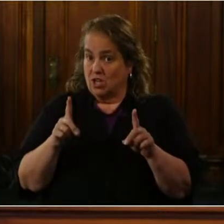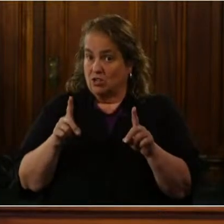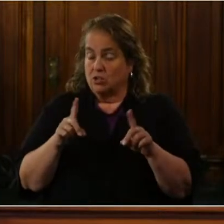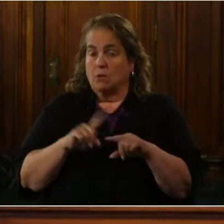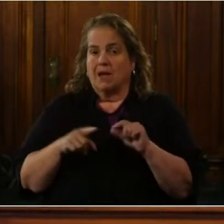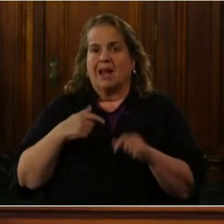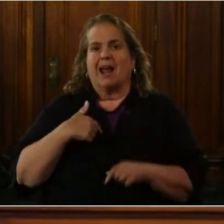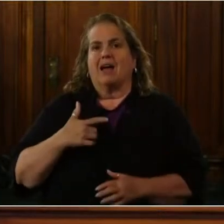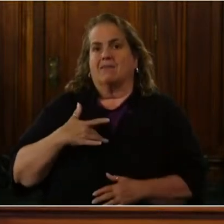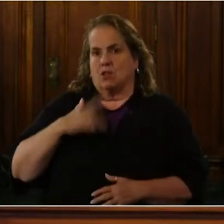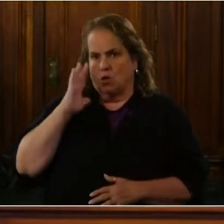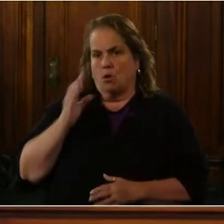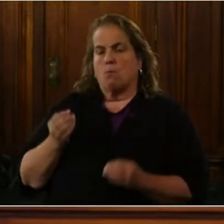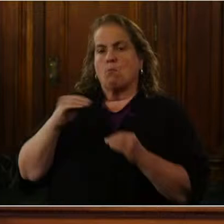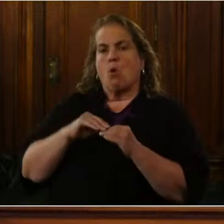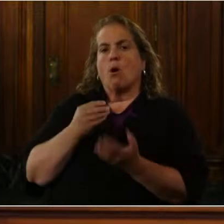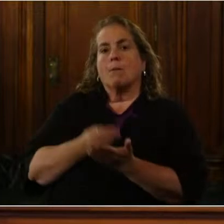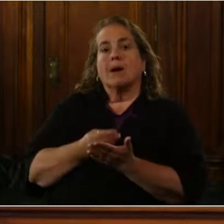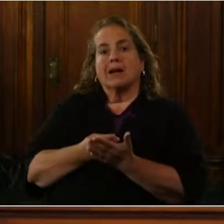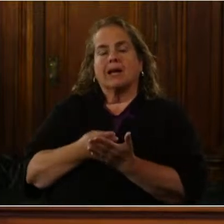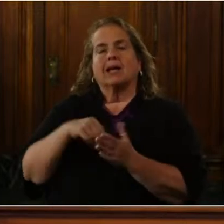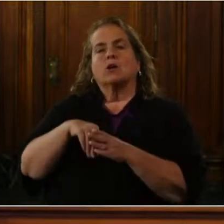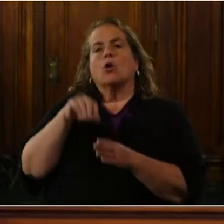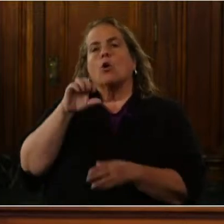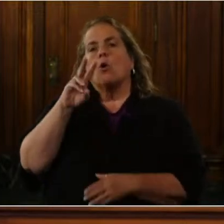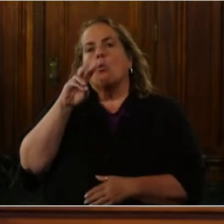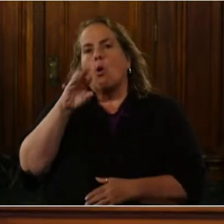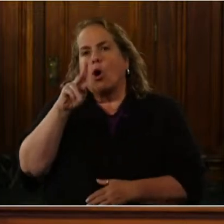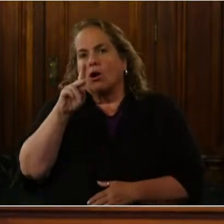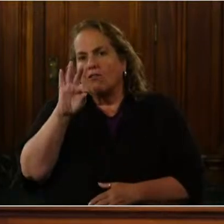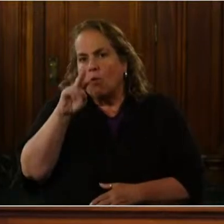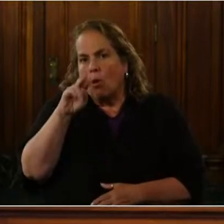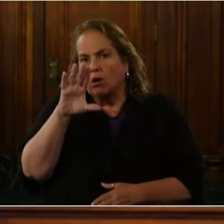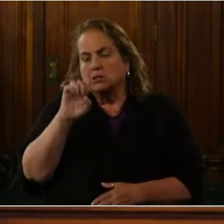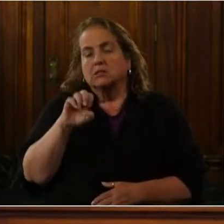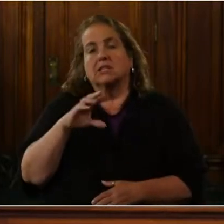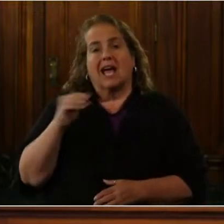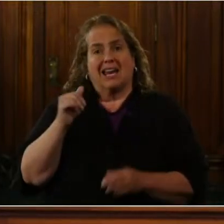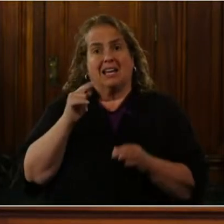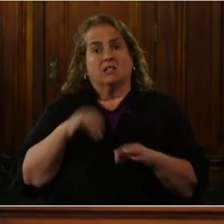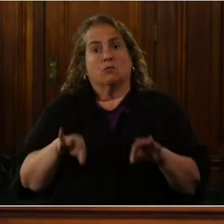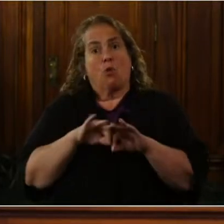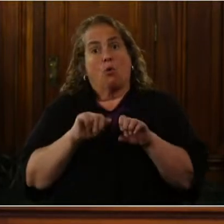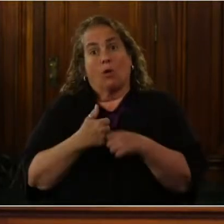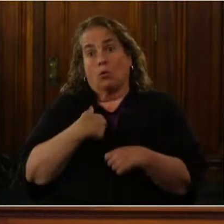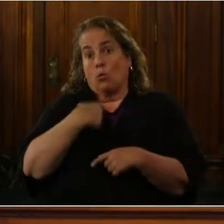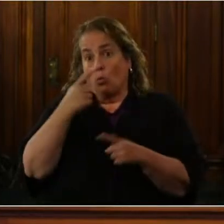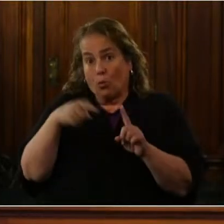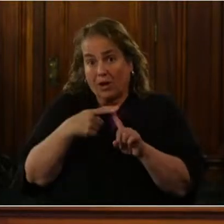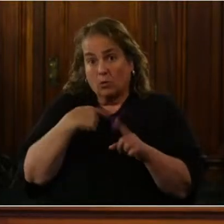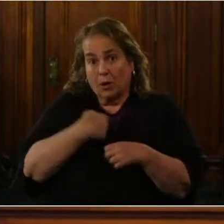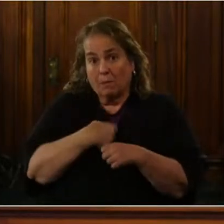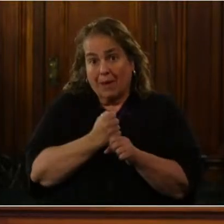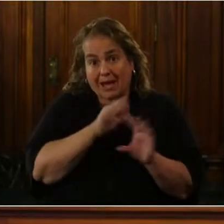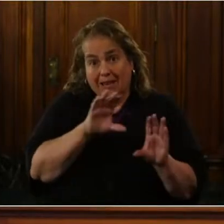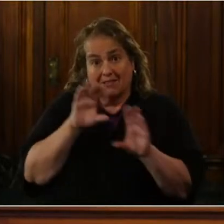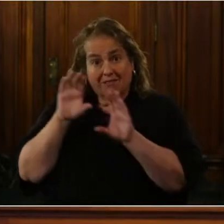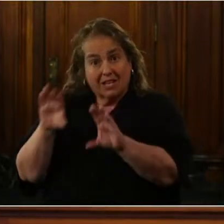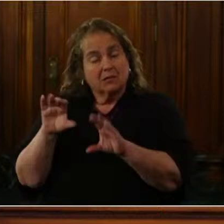I believe that there are more dollars also in workforce. And it's important when we make these investments that it's not